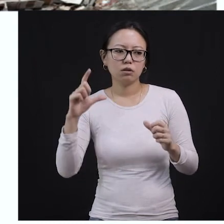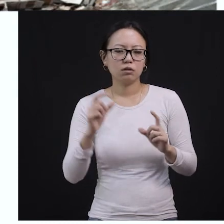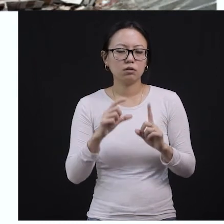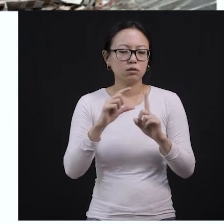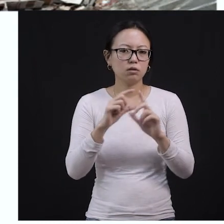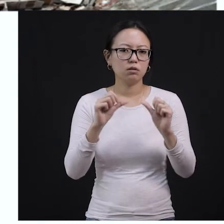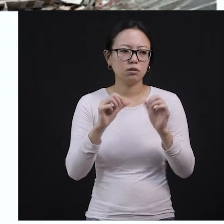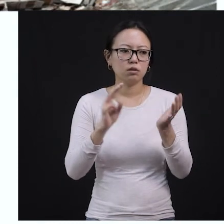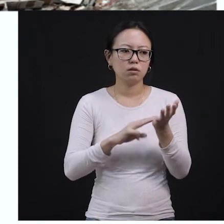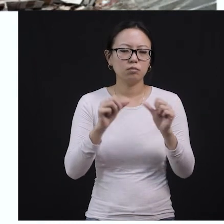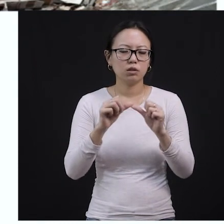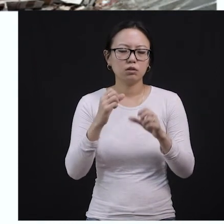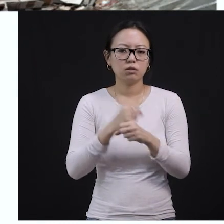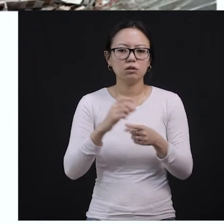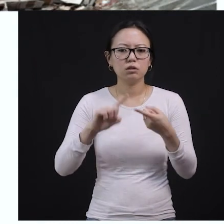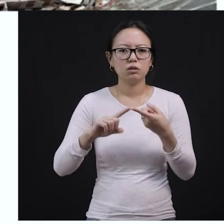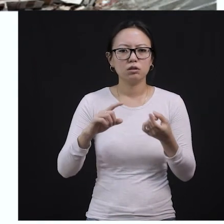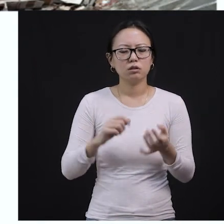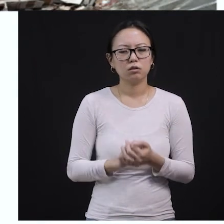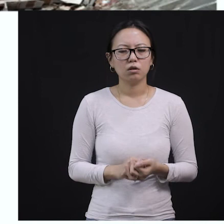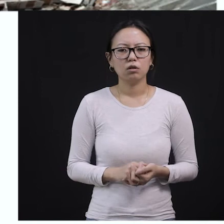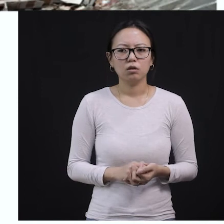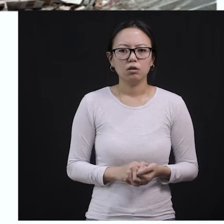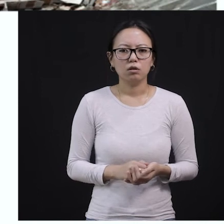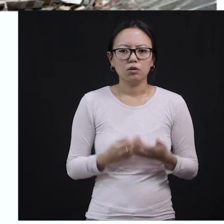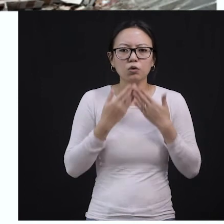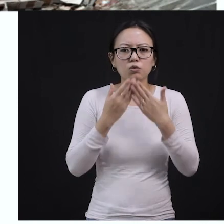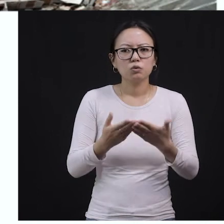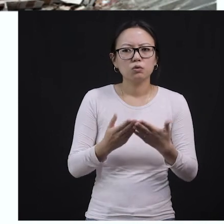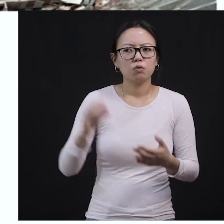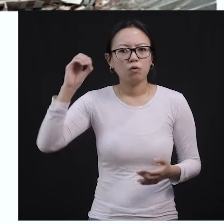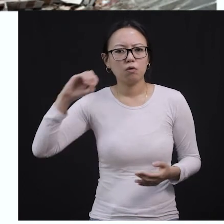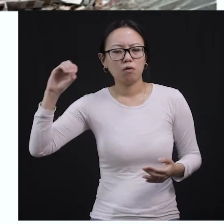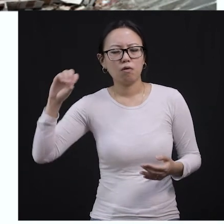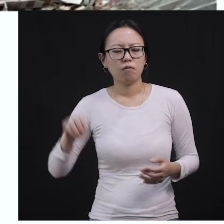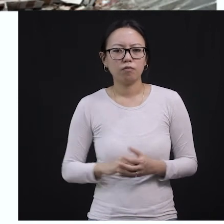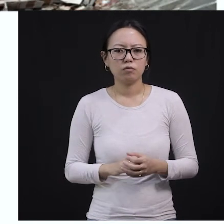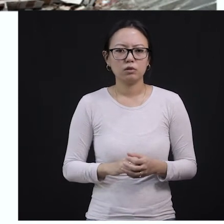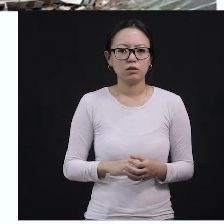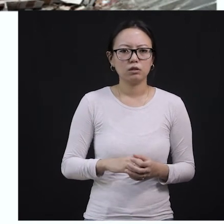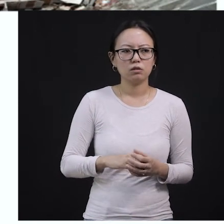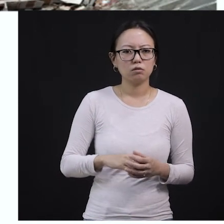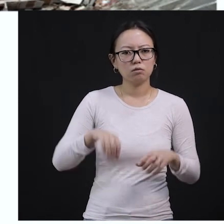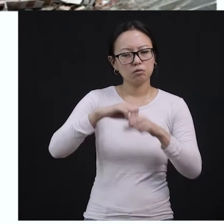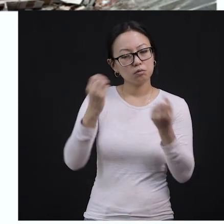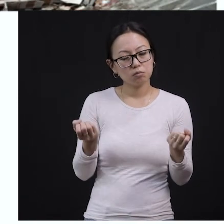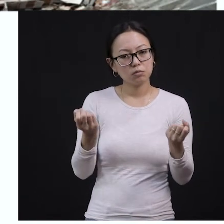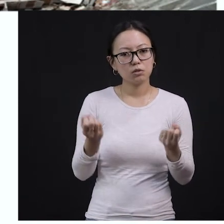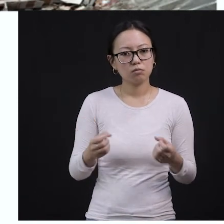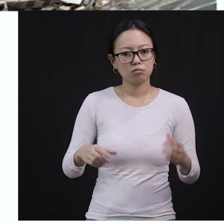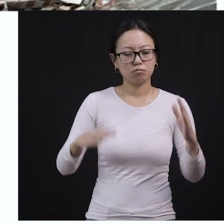buildings, right? The offices, the schools, and many important buildings. So it also causes